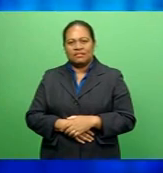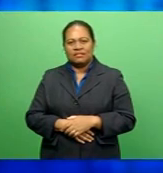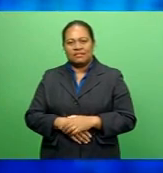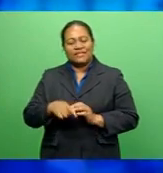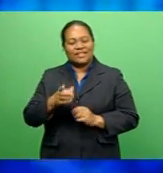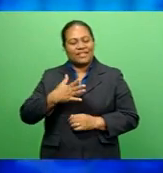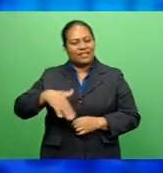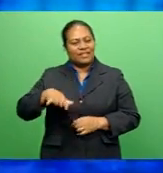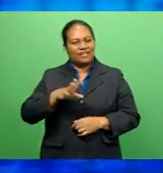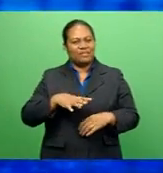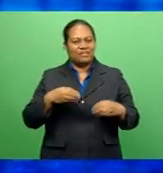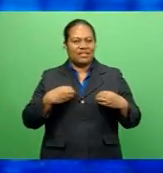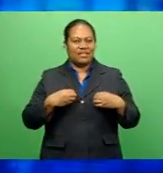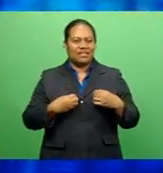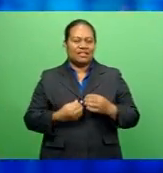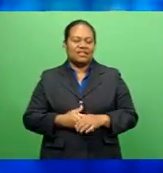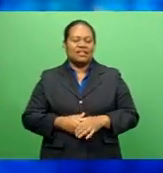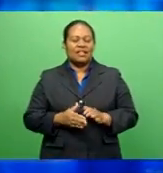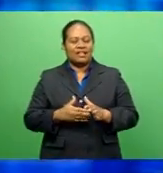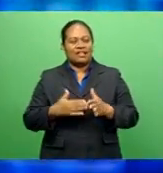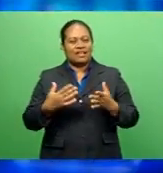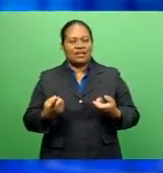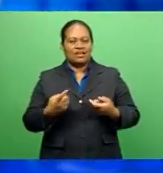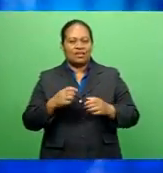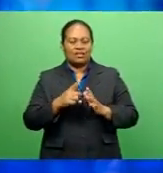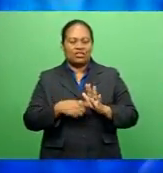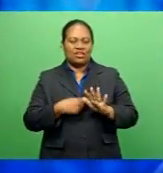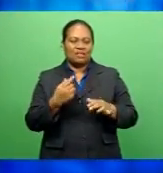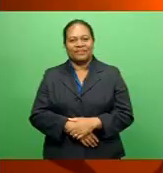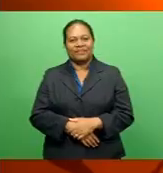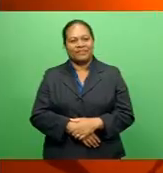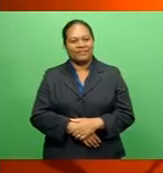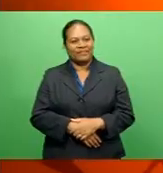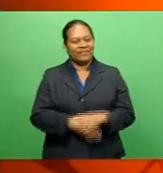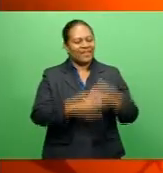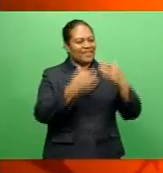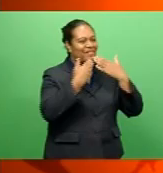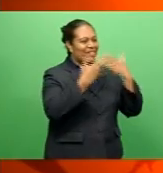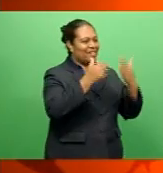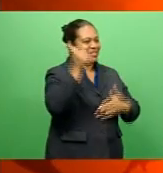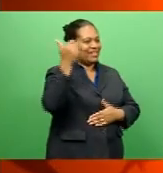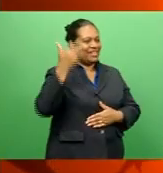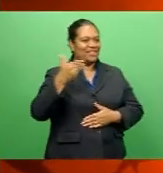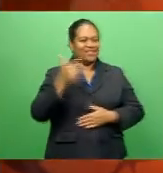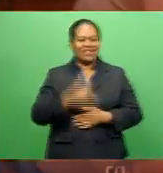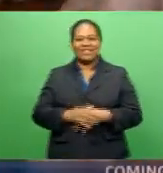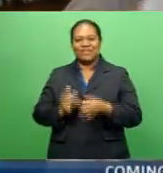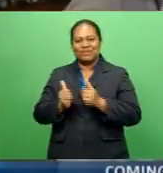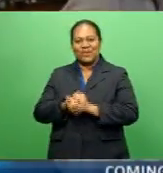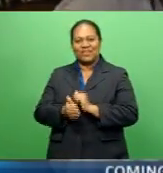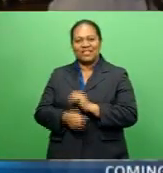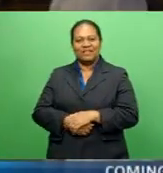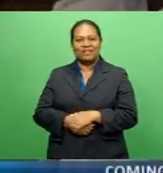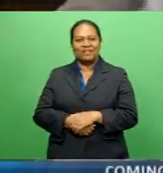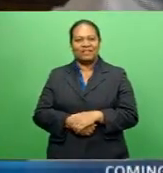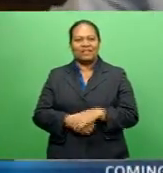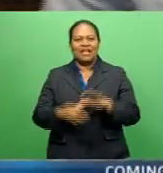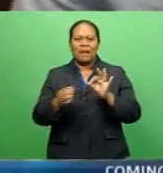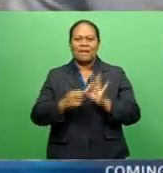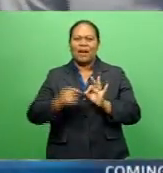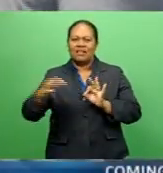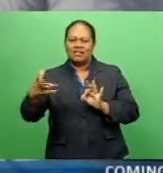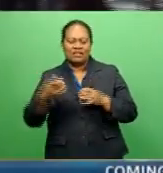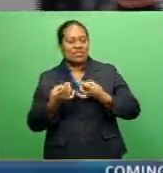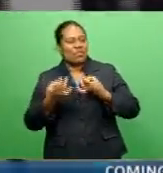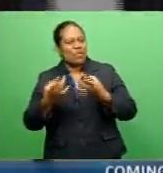And that's it from Business Tonight. We now join Jamie with the latest in sports. Vinaka, and good evening. Ahead in sports, Brazil